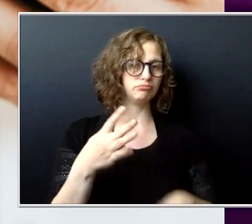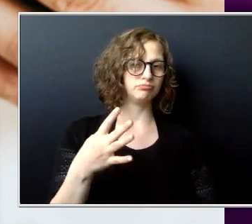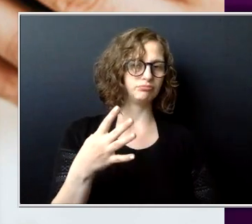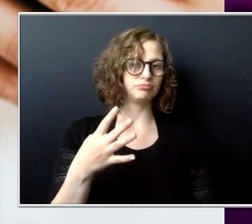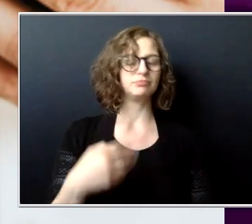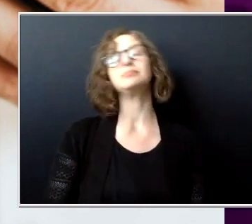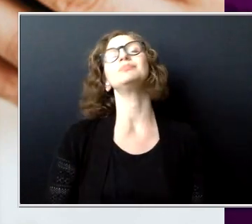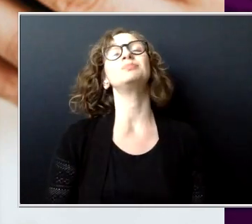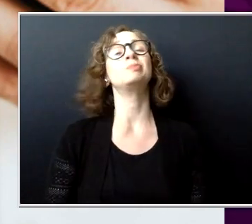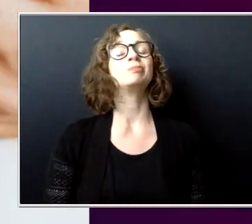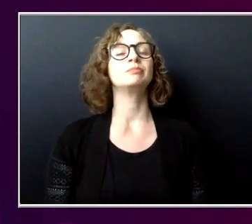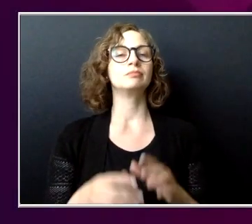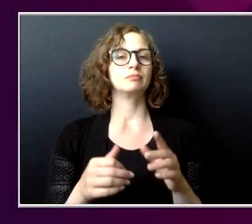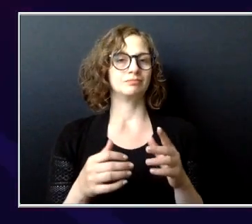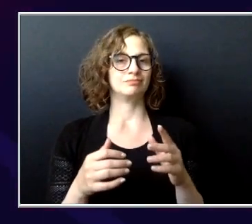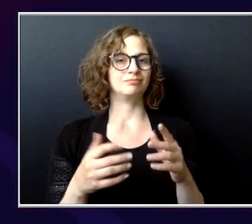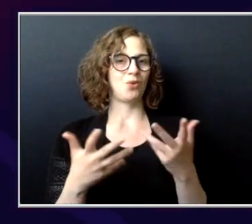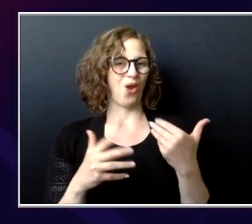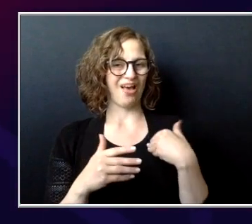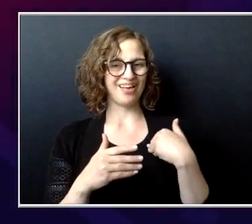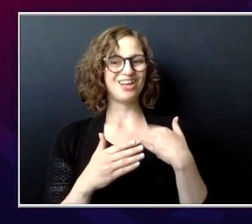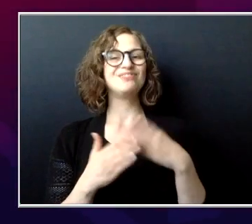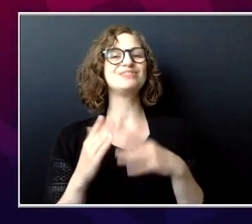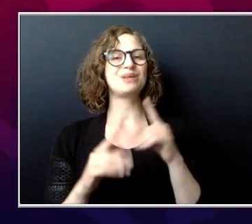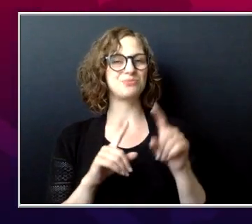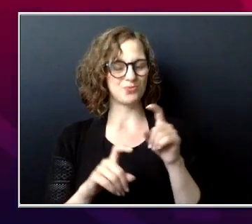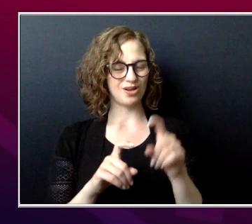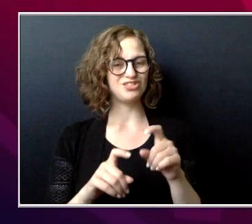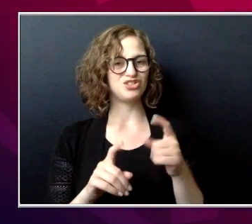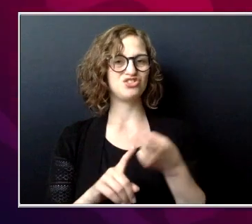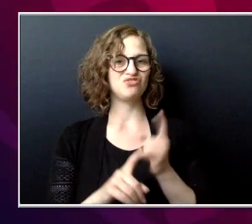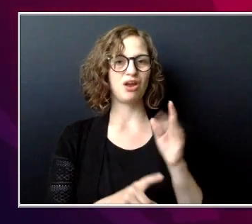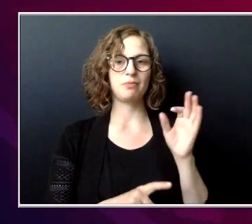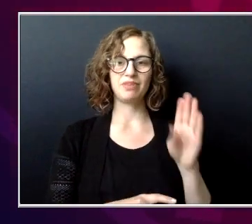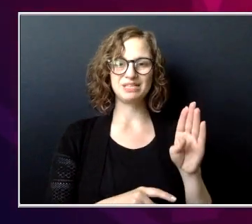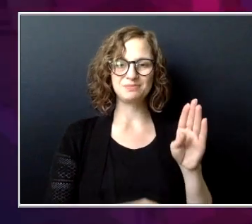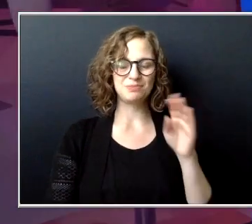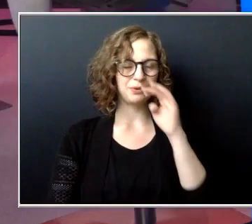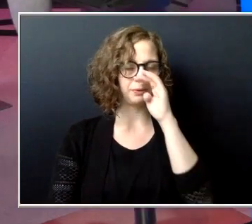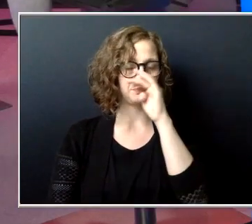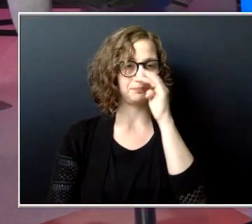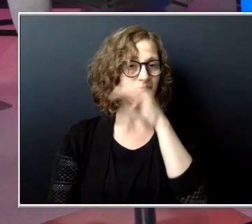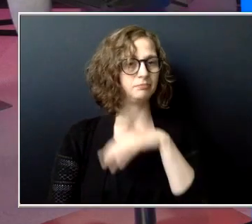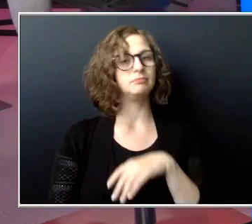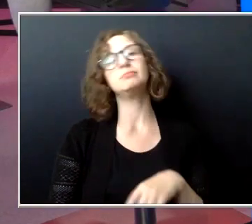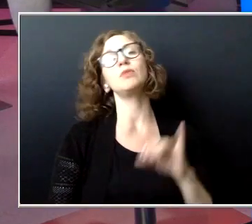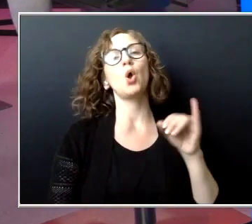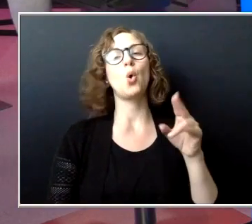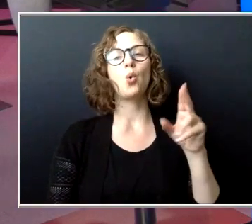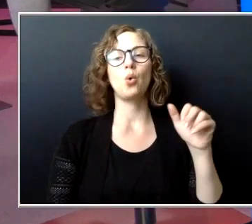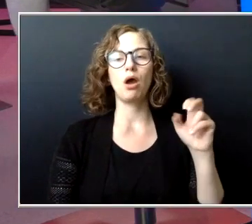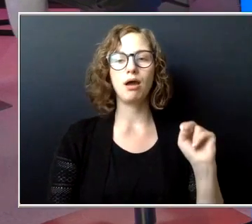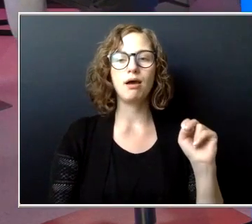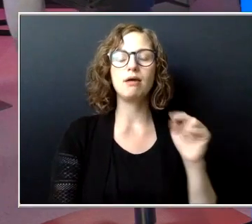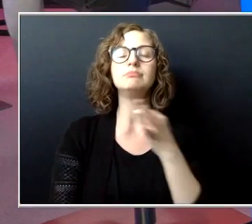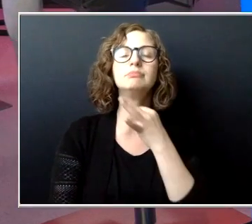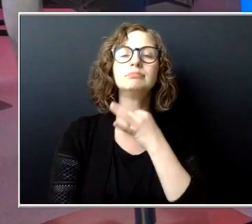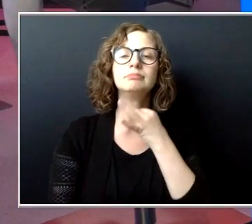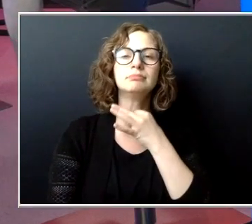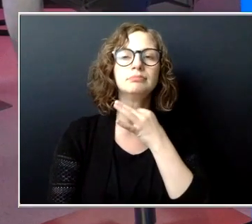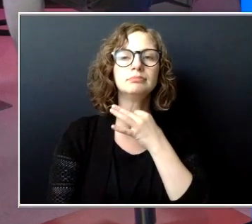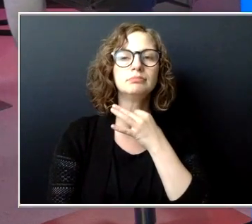want to go to some questions that are coming in from our Facebook viewers. Juan Reyes wants to know, are these studies or research